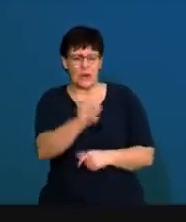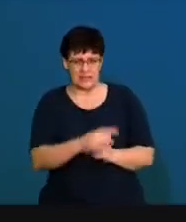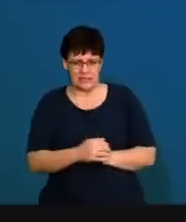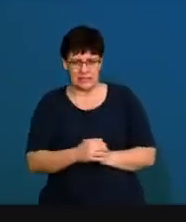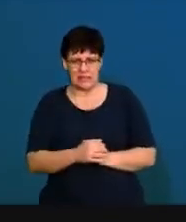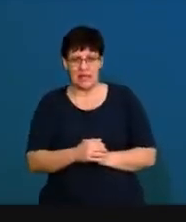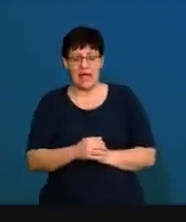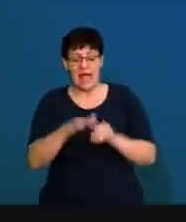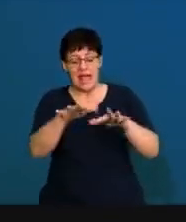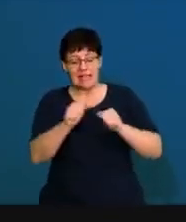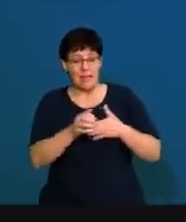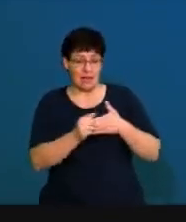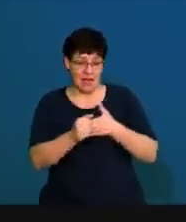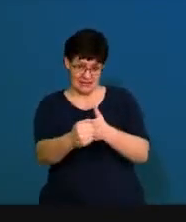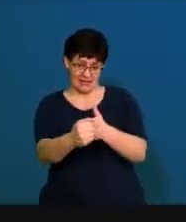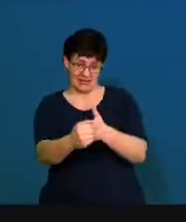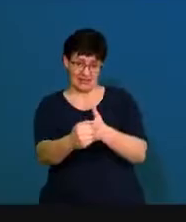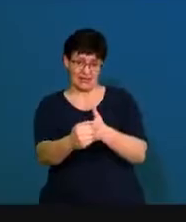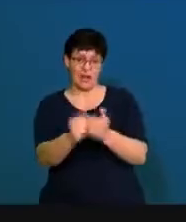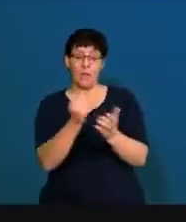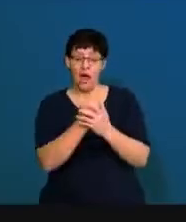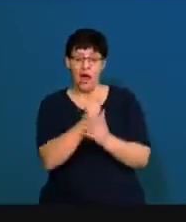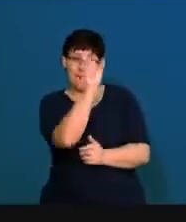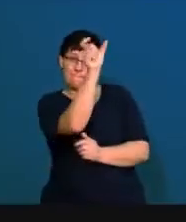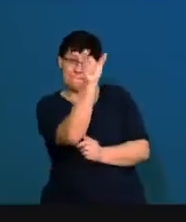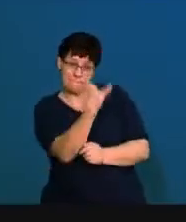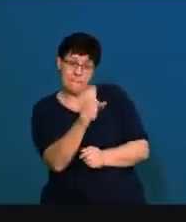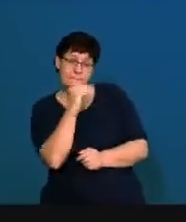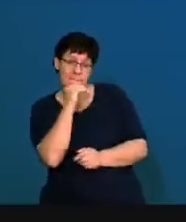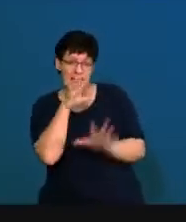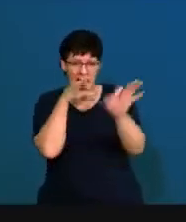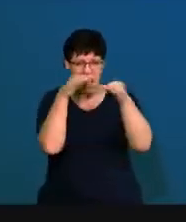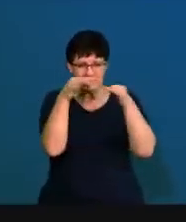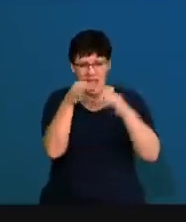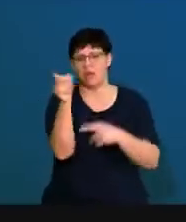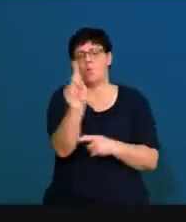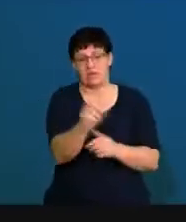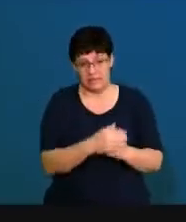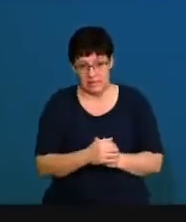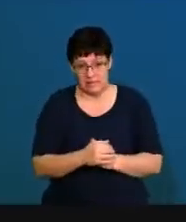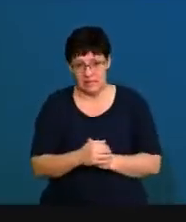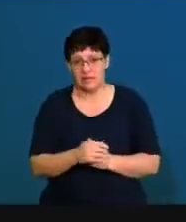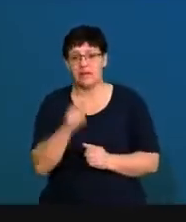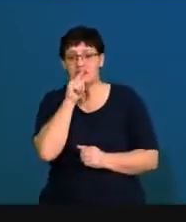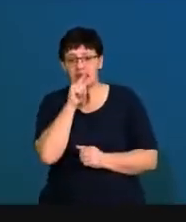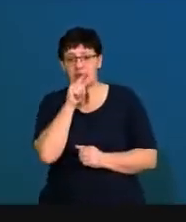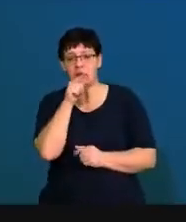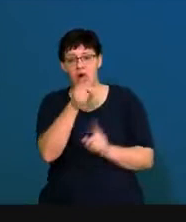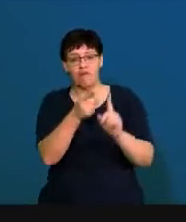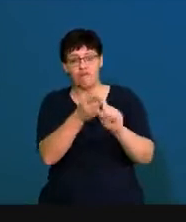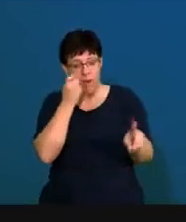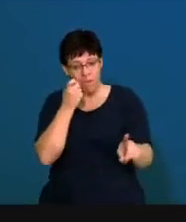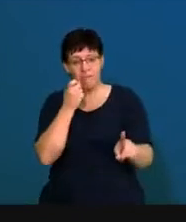examination guidelines. This has a lot to do with definitions, okay? So definitions are actually derived from